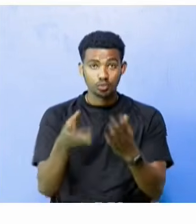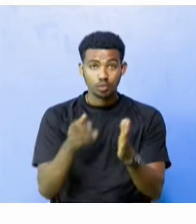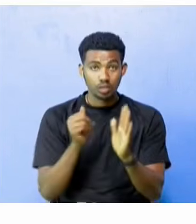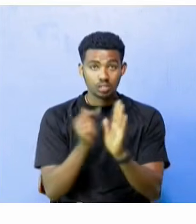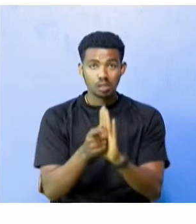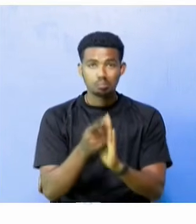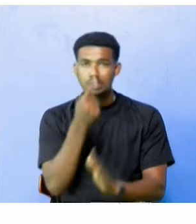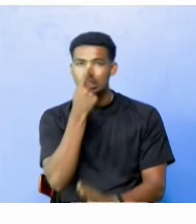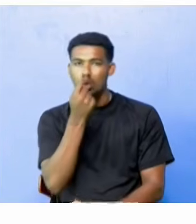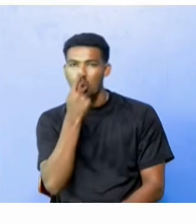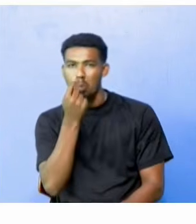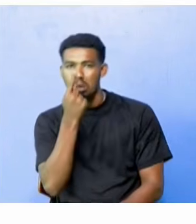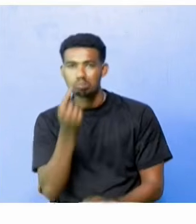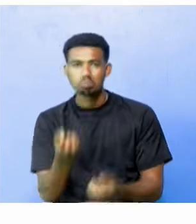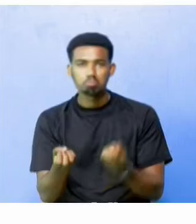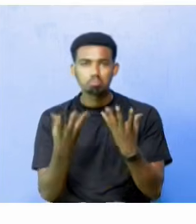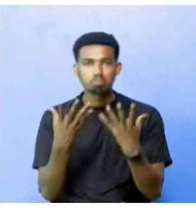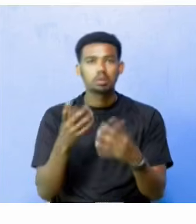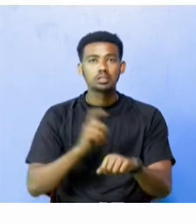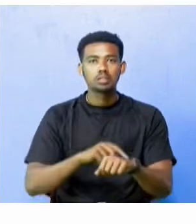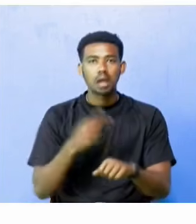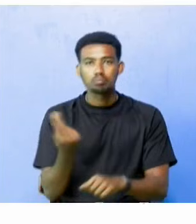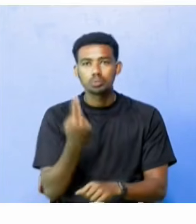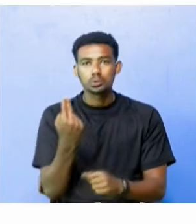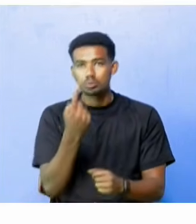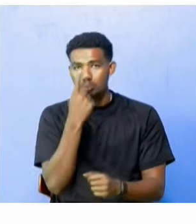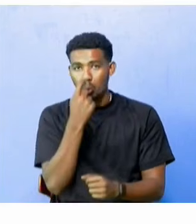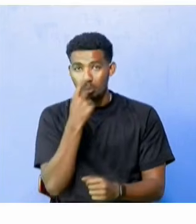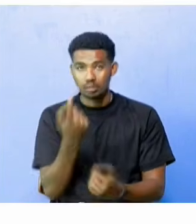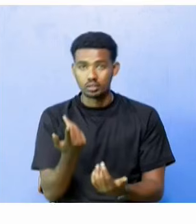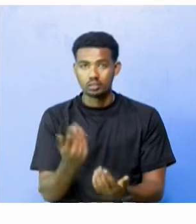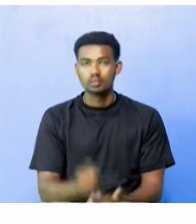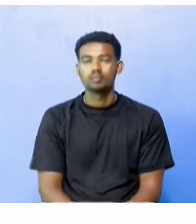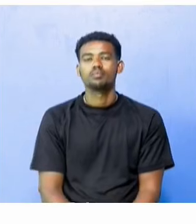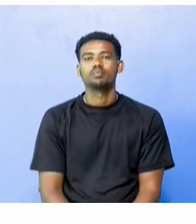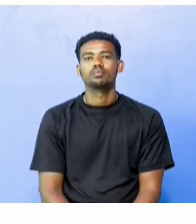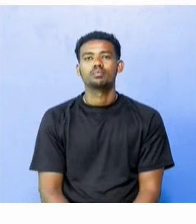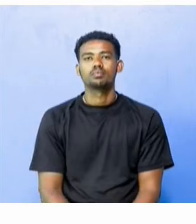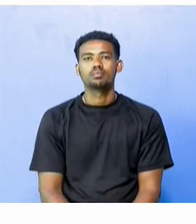Quickly, yes? And neat,